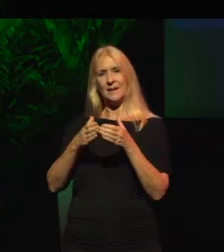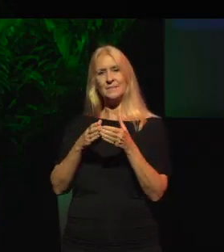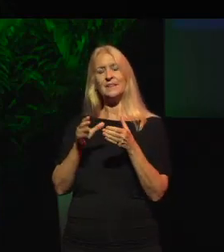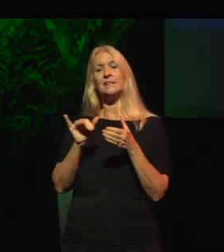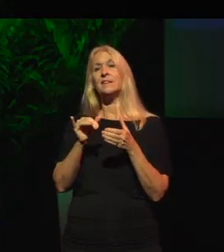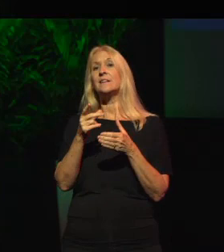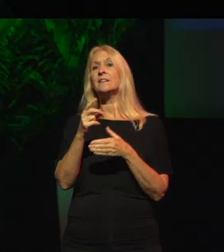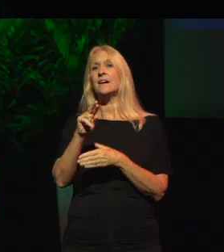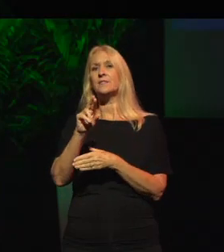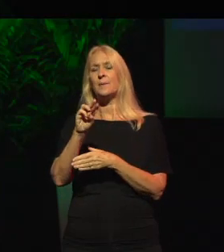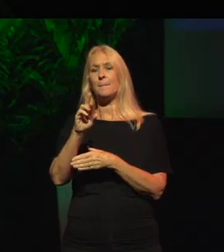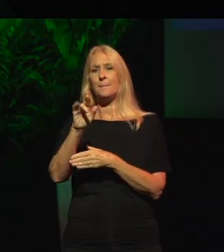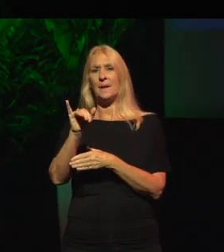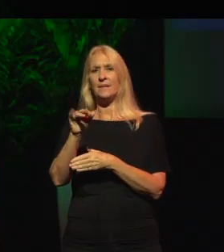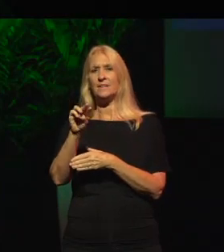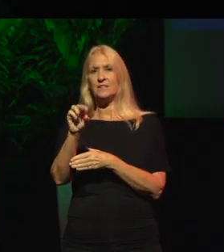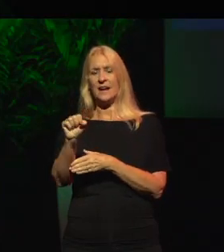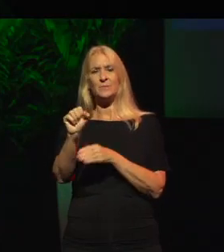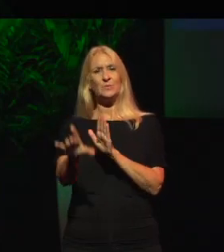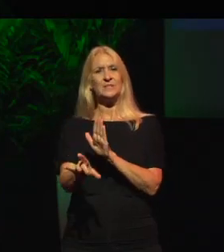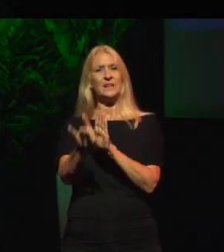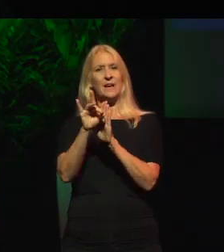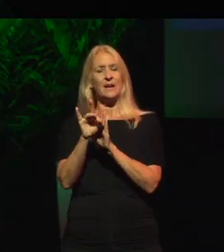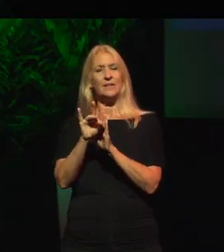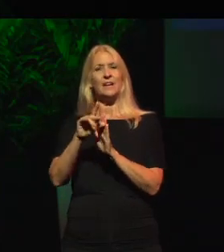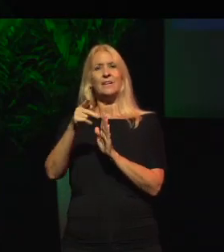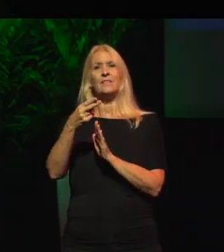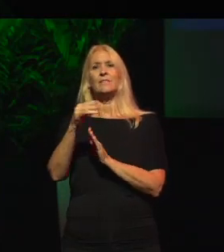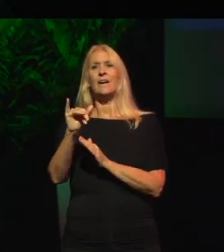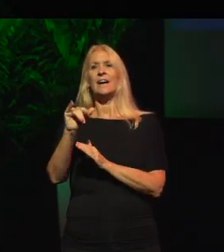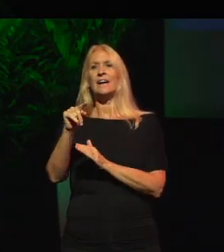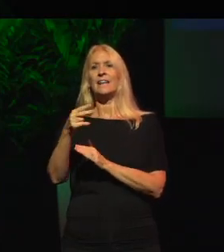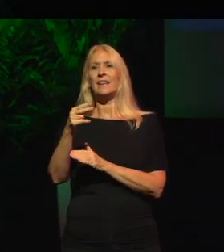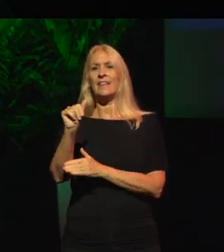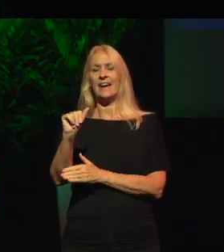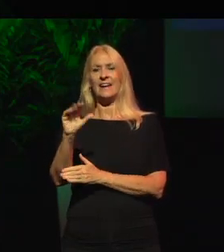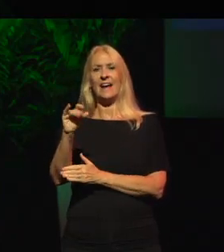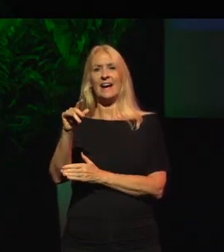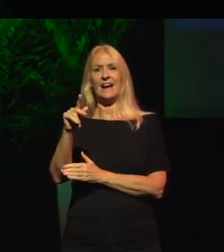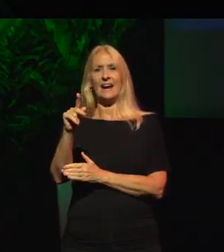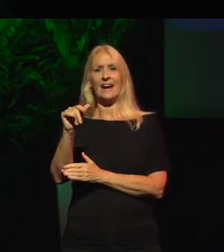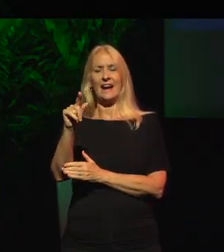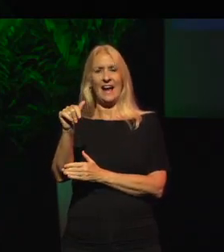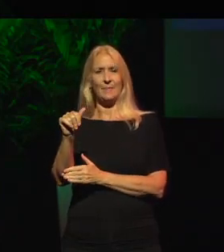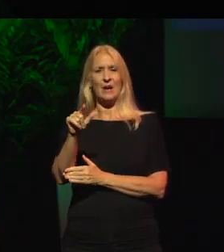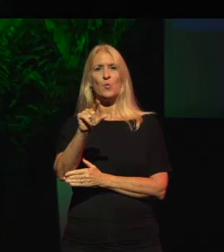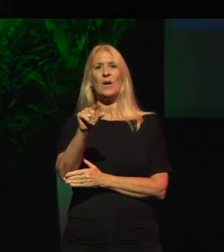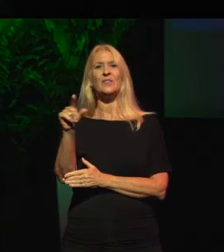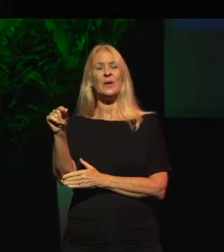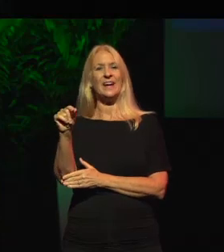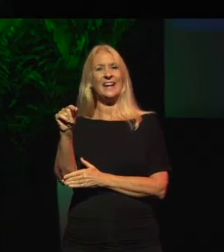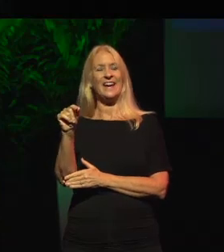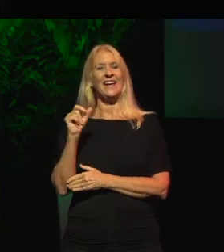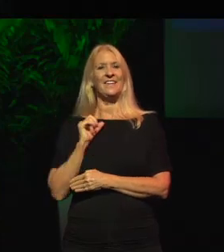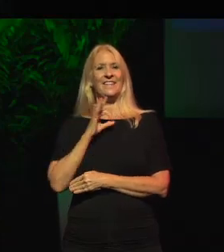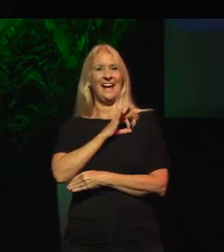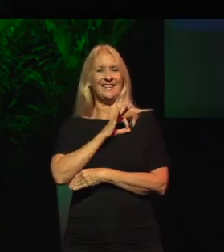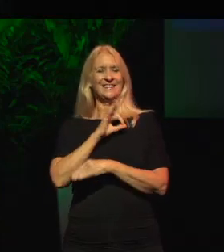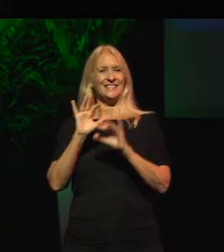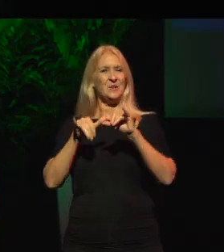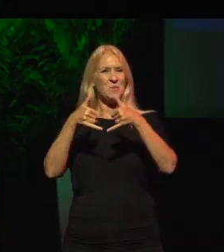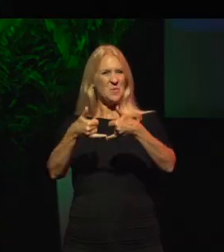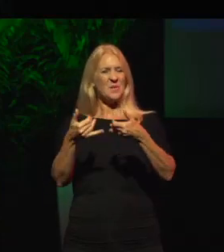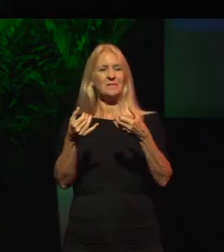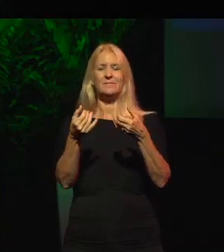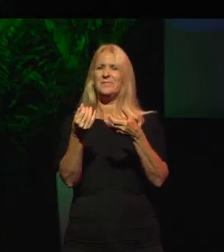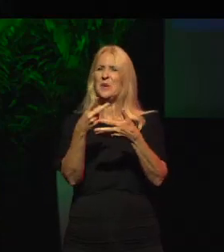James was selected as the Phi Theta Kappa Honor Society's 2020 Faculty Scholar. And these are just a few